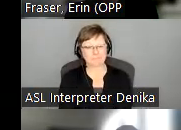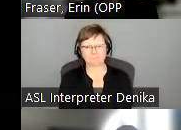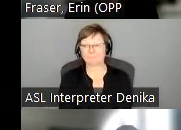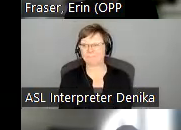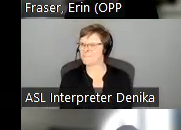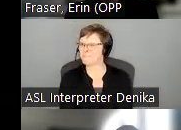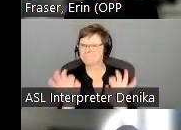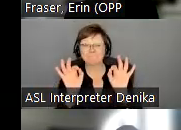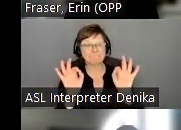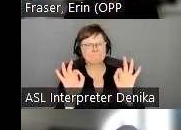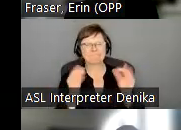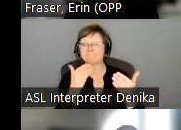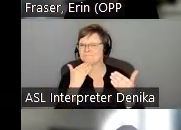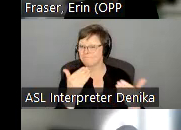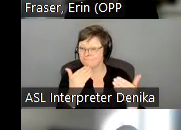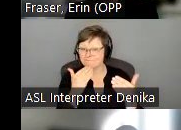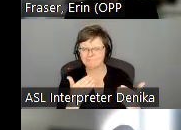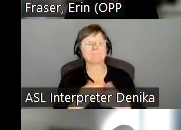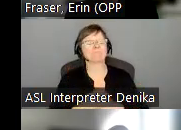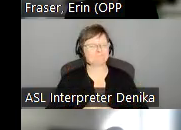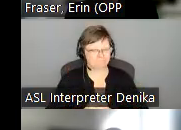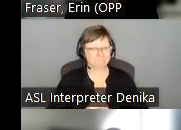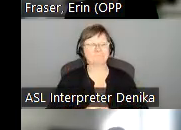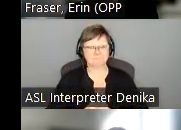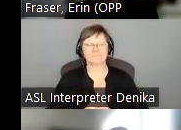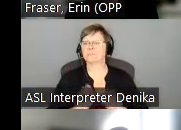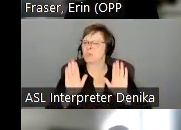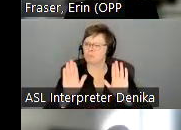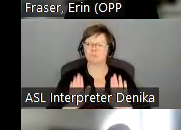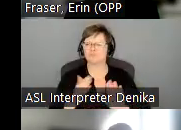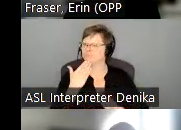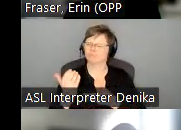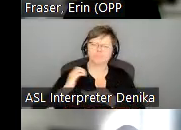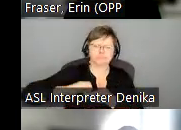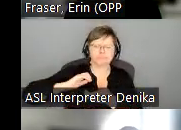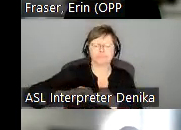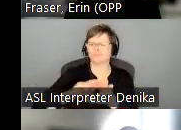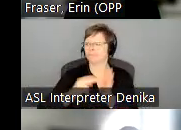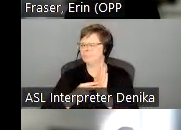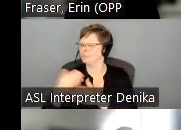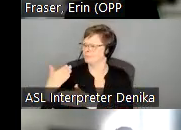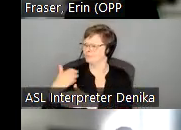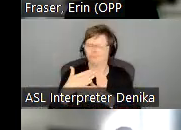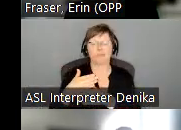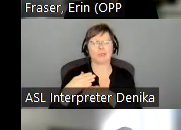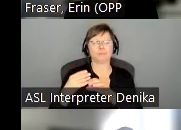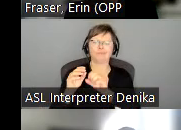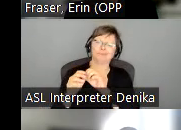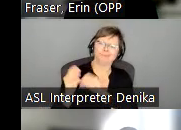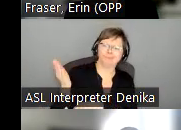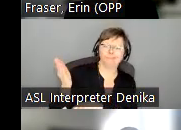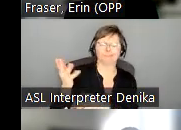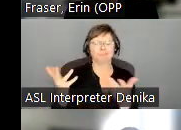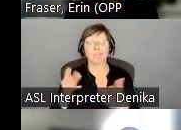There we are. Well, thanks for having us. It's great to have these partnerships and to share the word. As you mentioned, March is